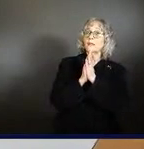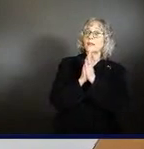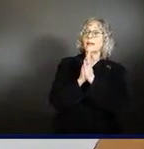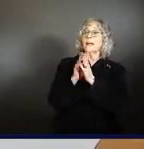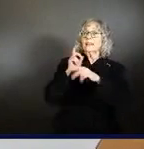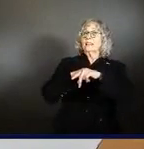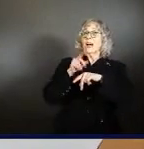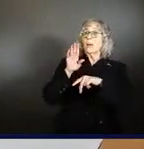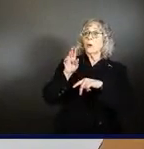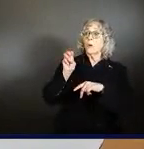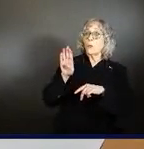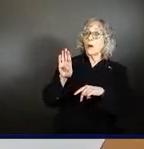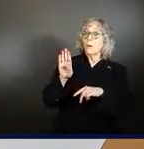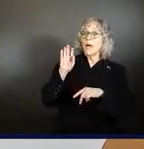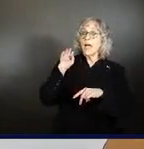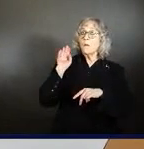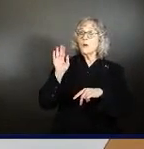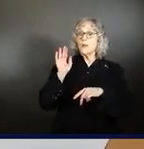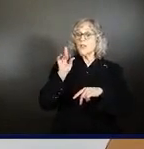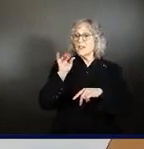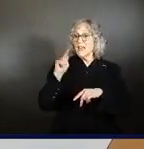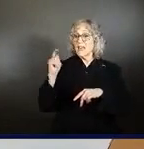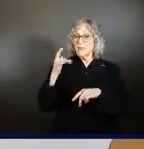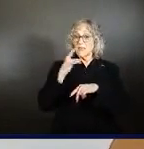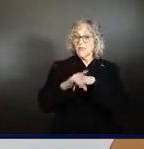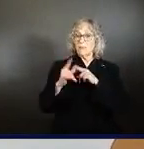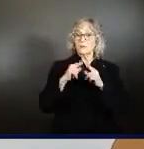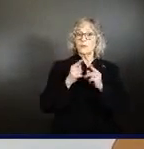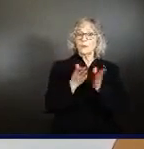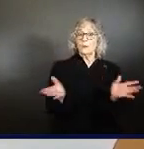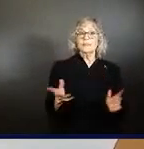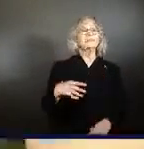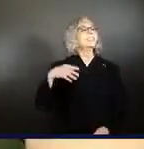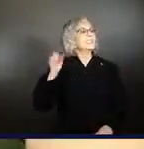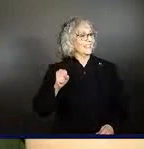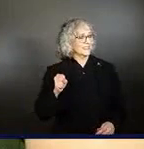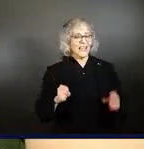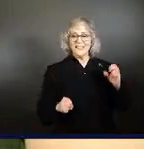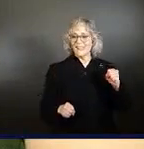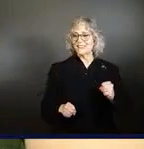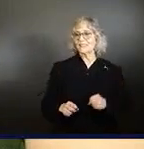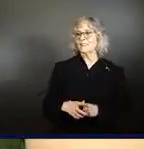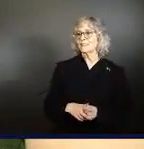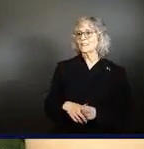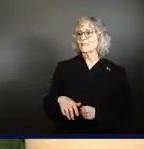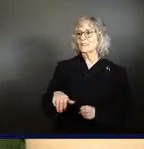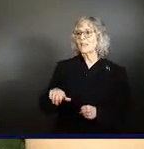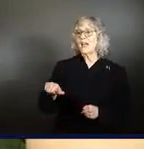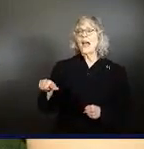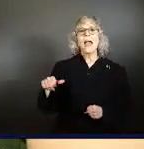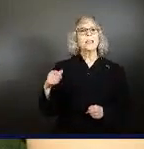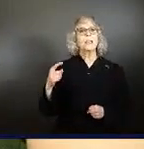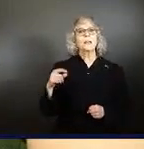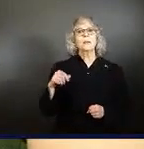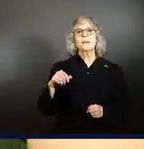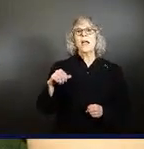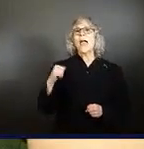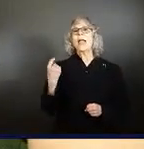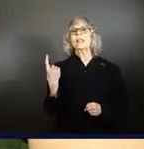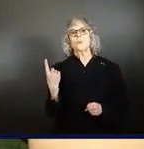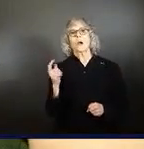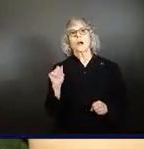made available to the public? Yes and yes. So anyone in the general public can